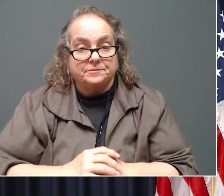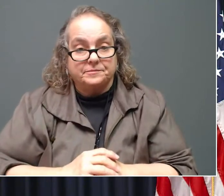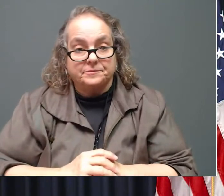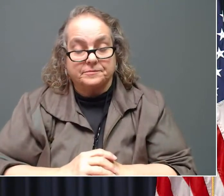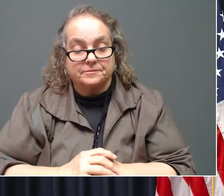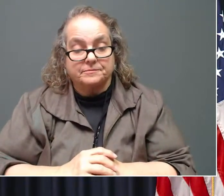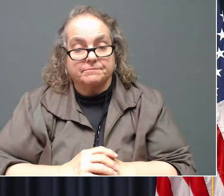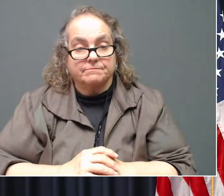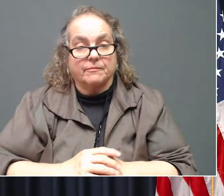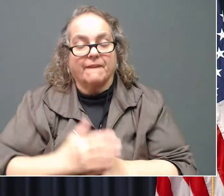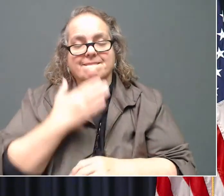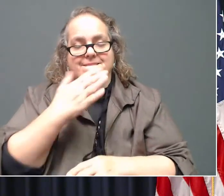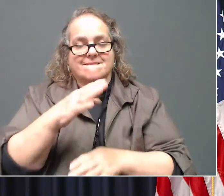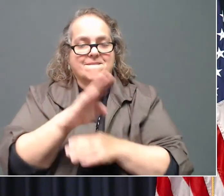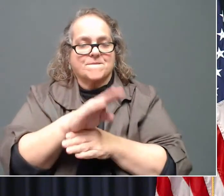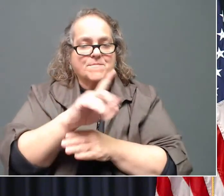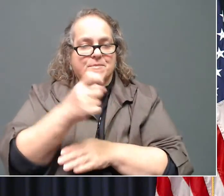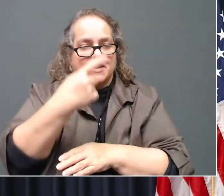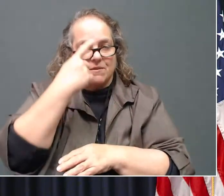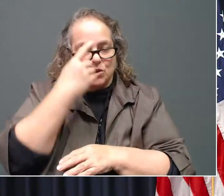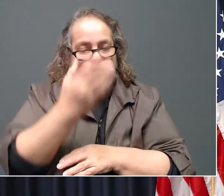Good afternoon, Governor.